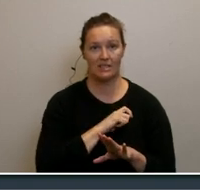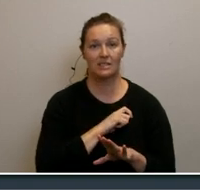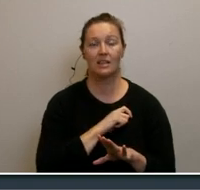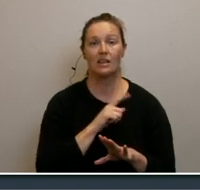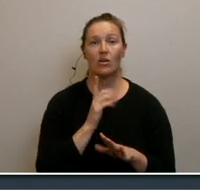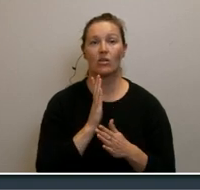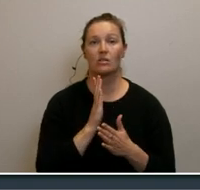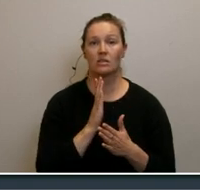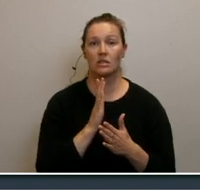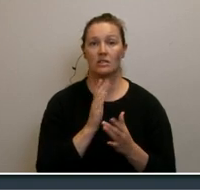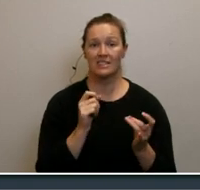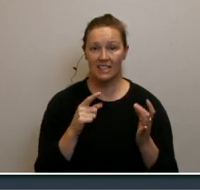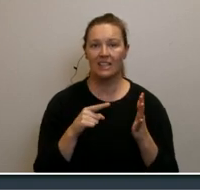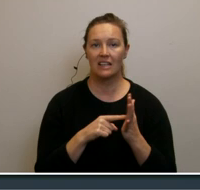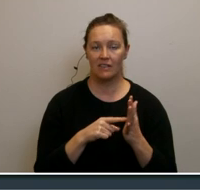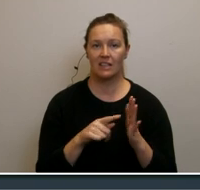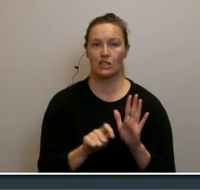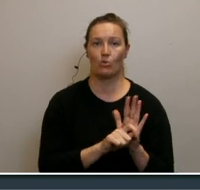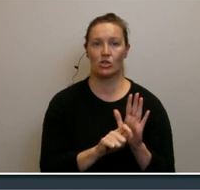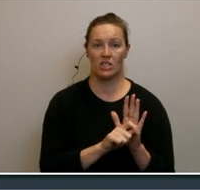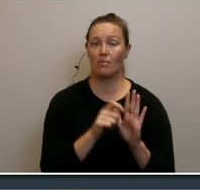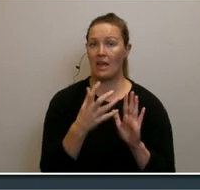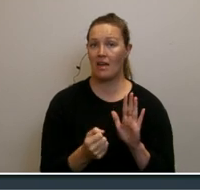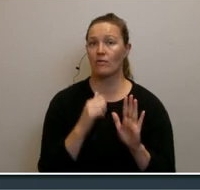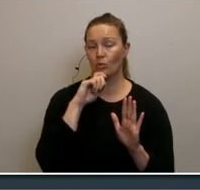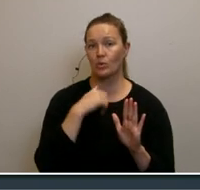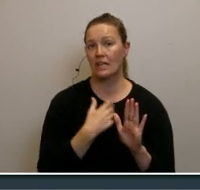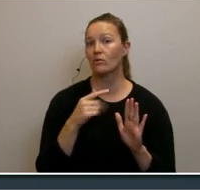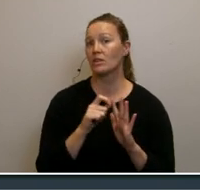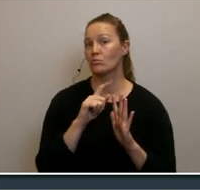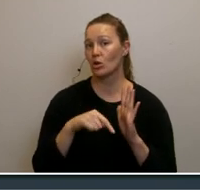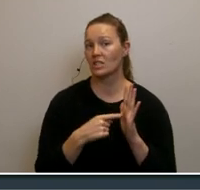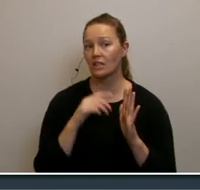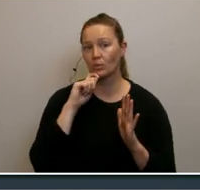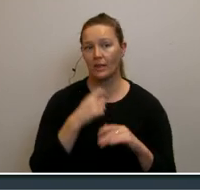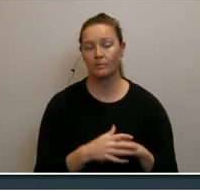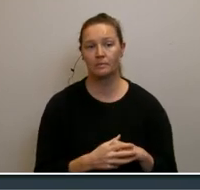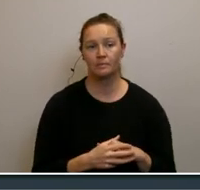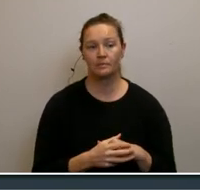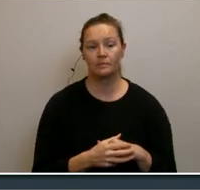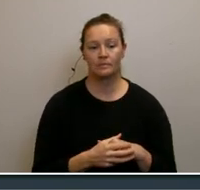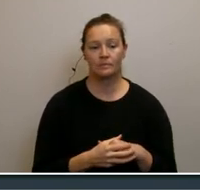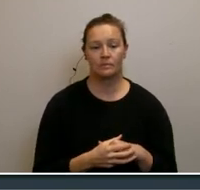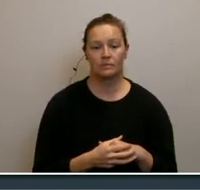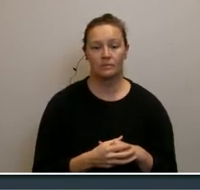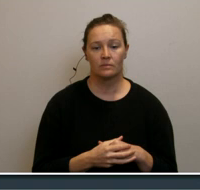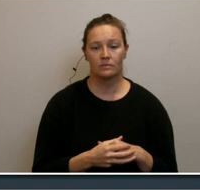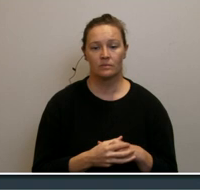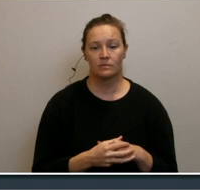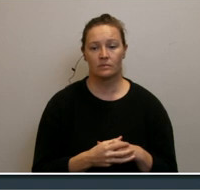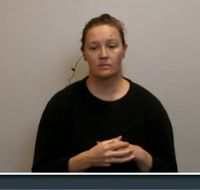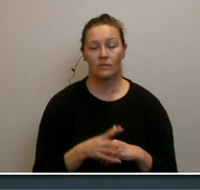significant sponsorship which will sort of come into this project as well. So certainly I've been brought on